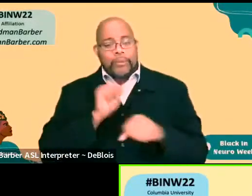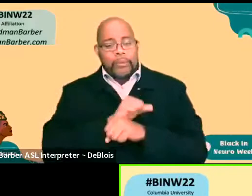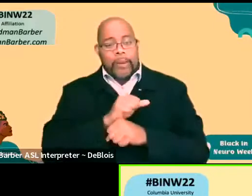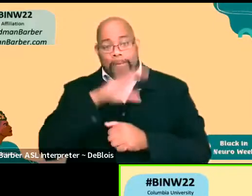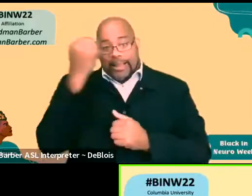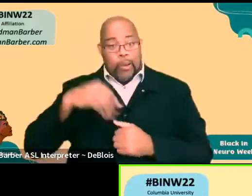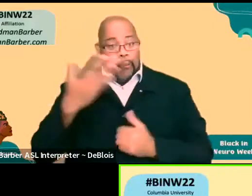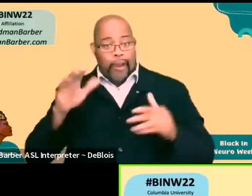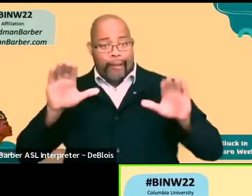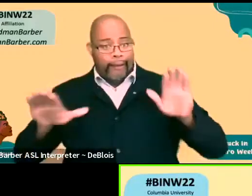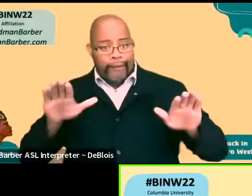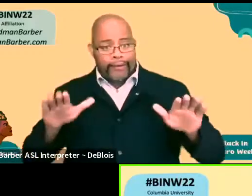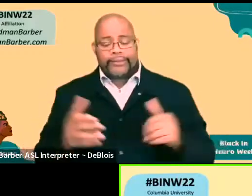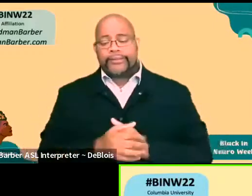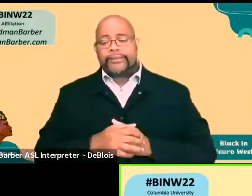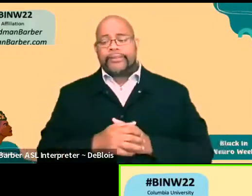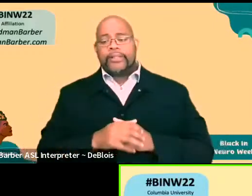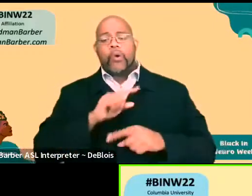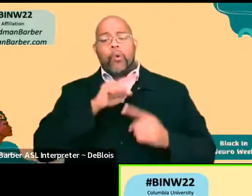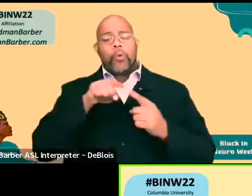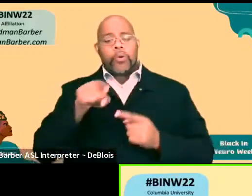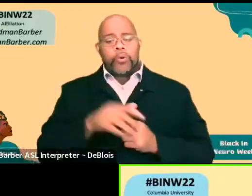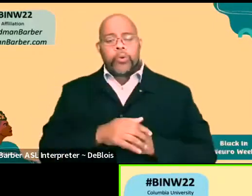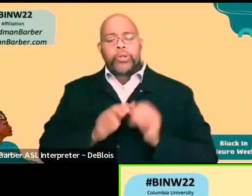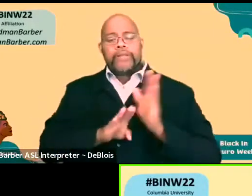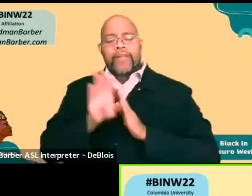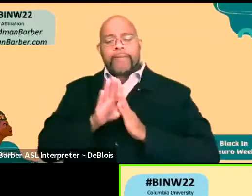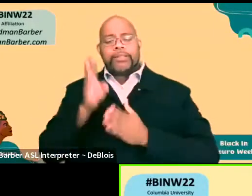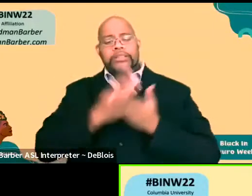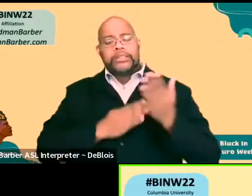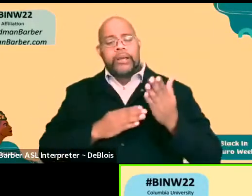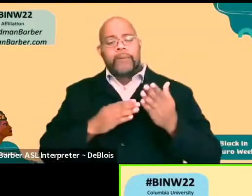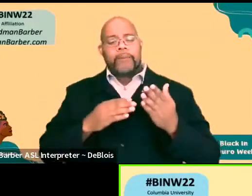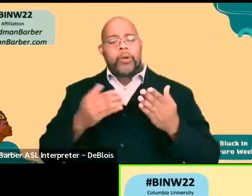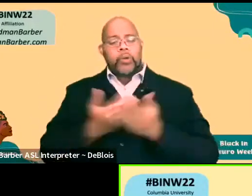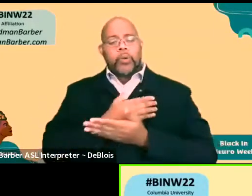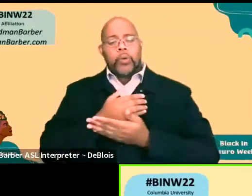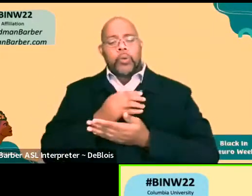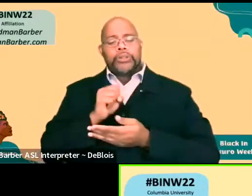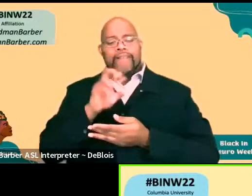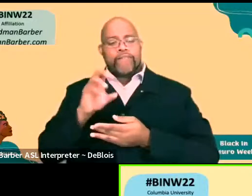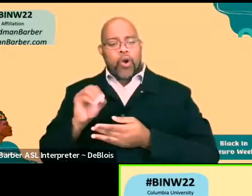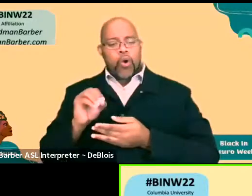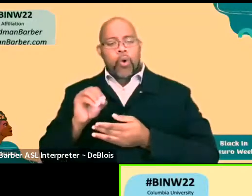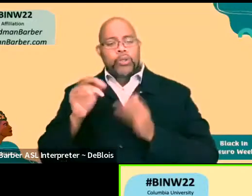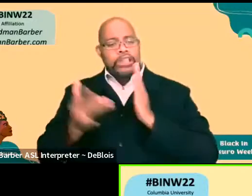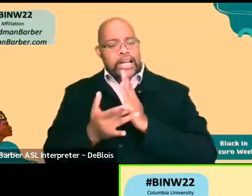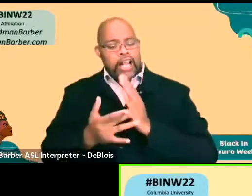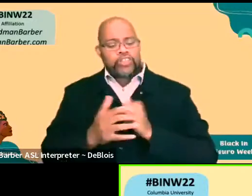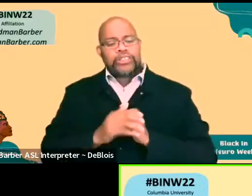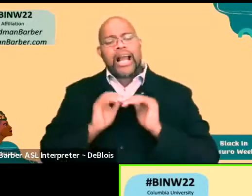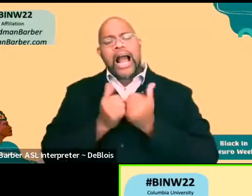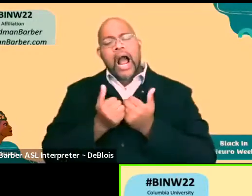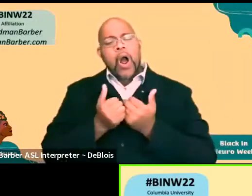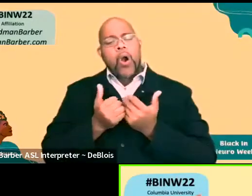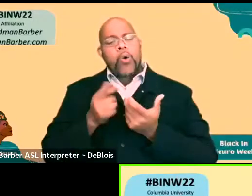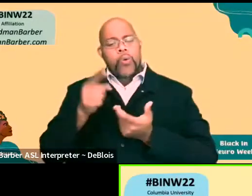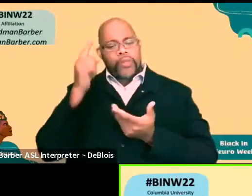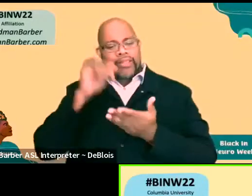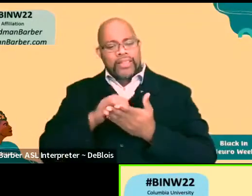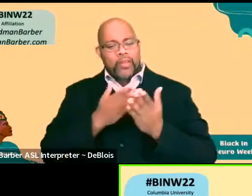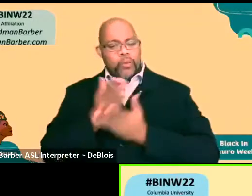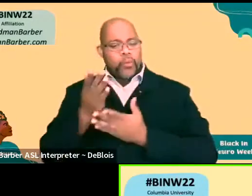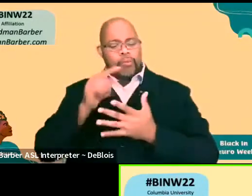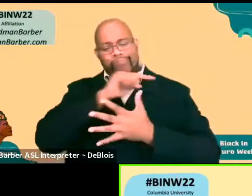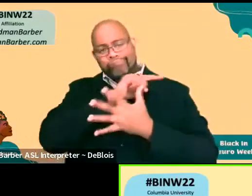and white. When you were developing some of these new SIBO technologies, how do you think, and this goes into like